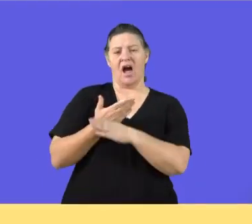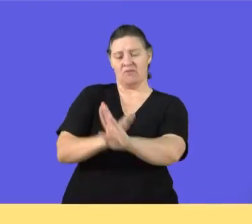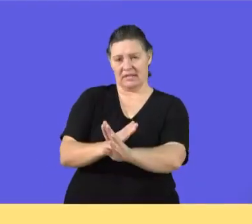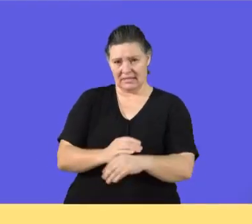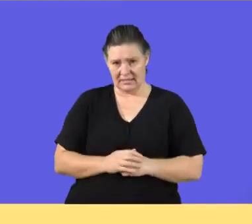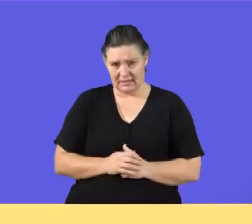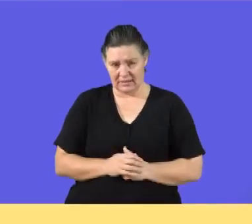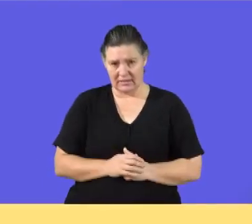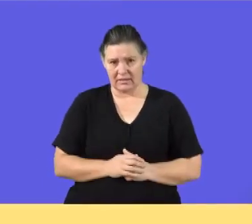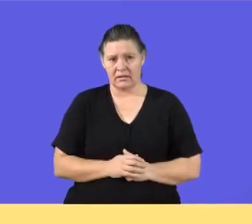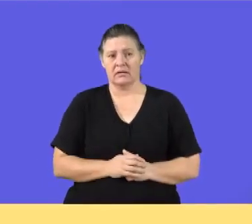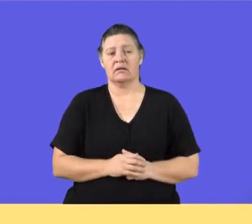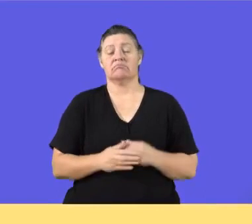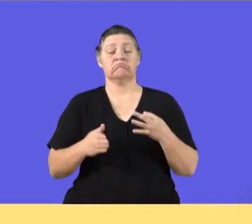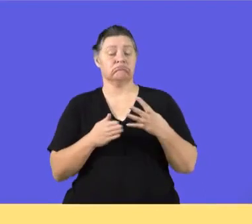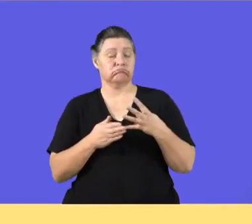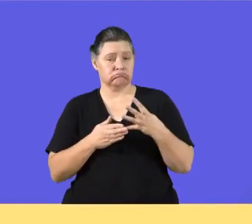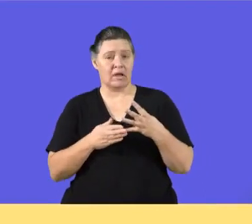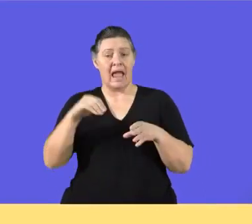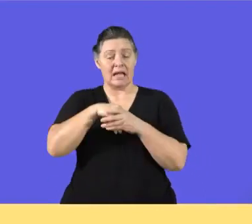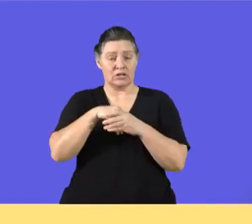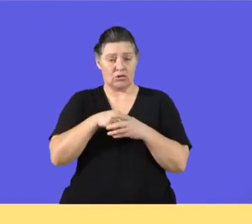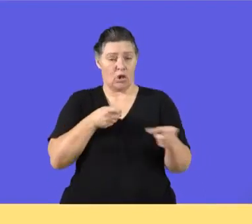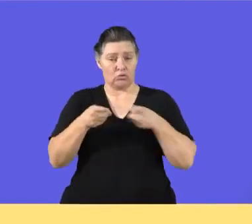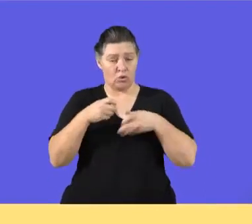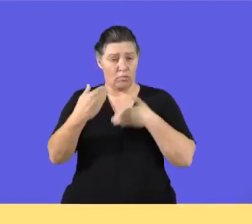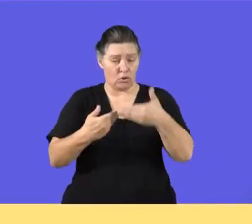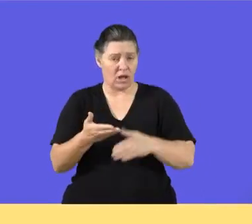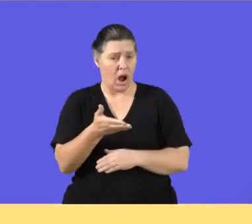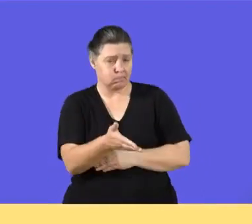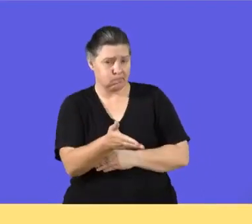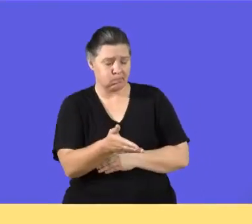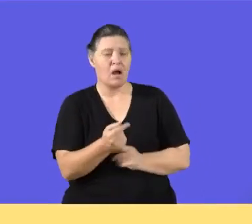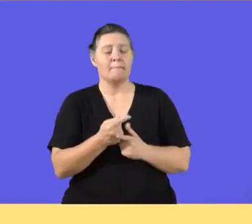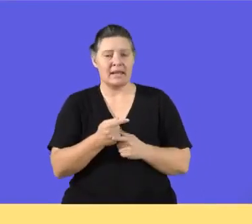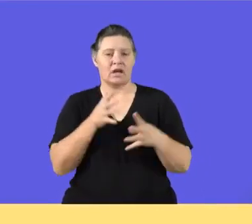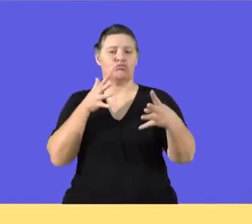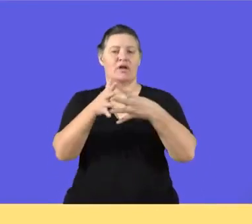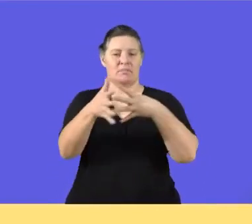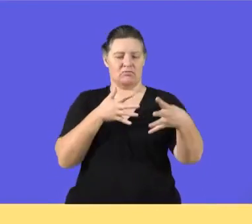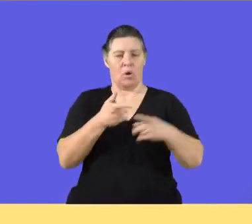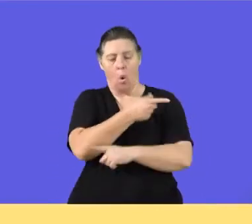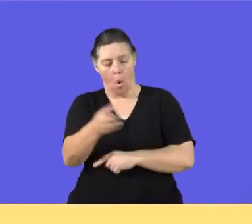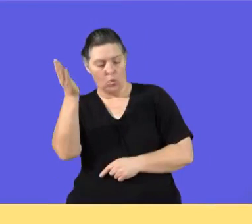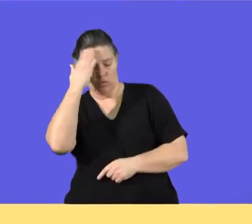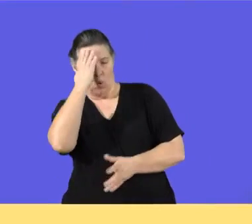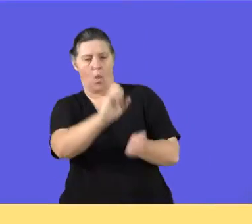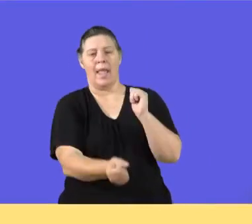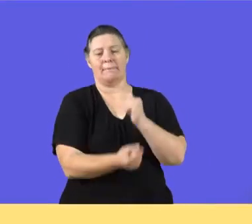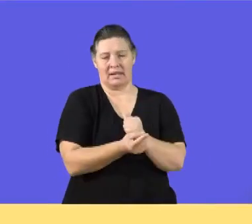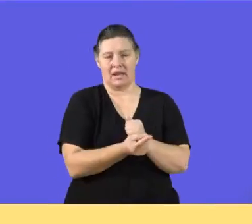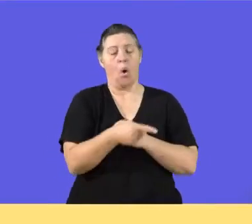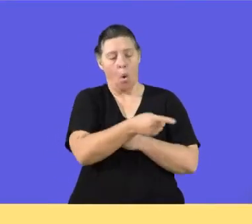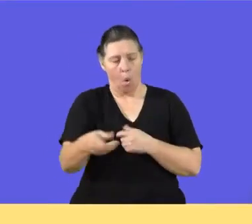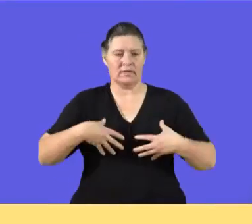poor business practices. And then number 4, when we have internal control processes in place, it helps to